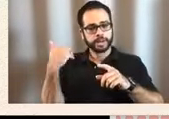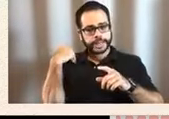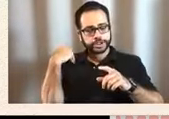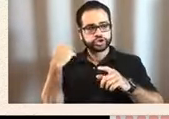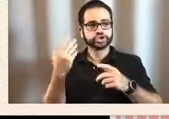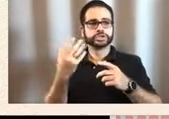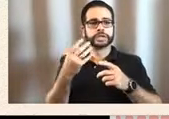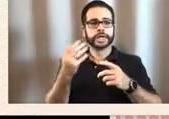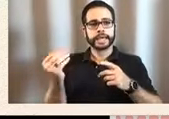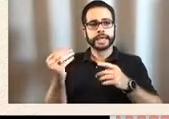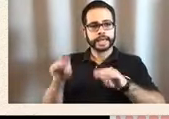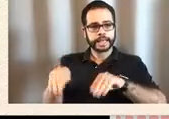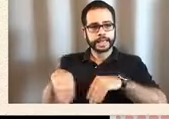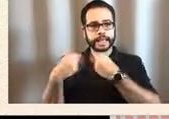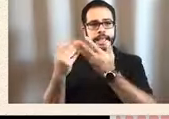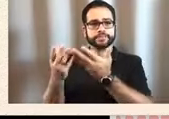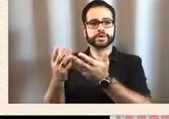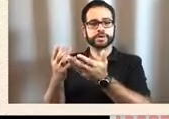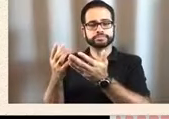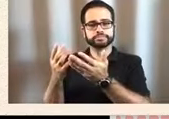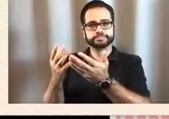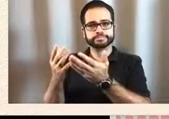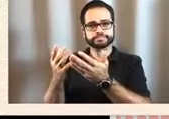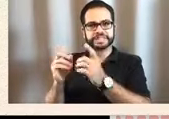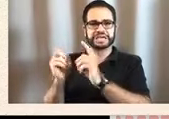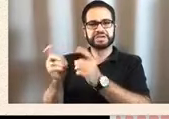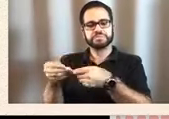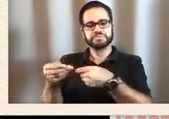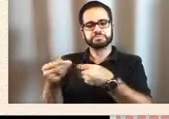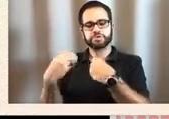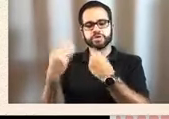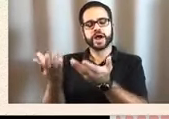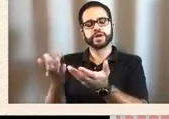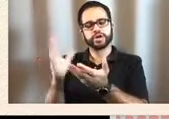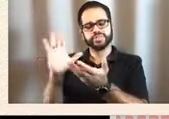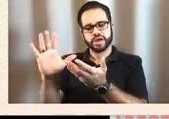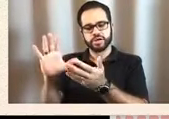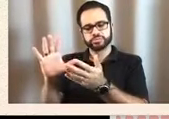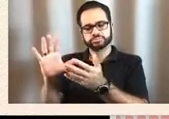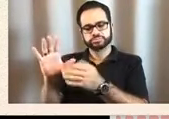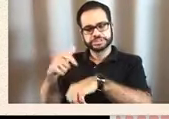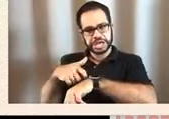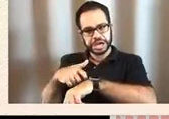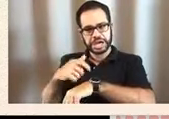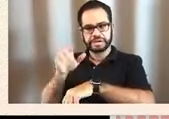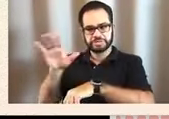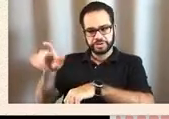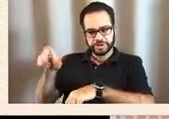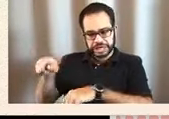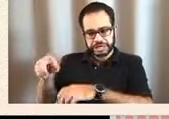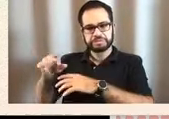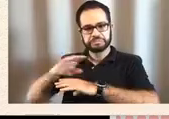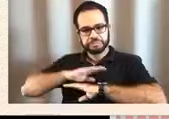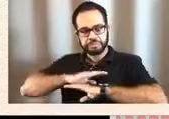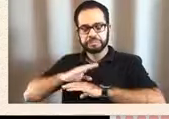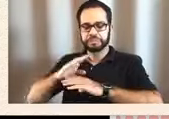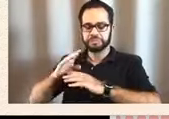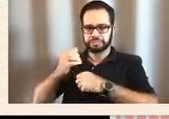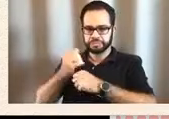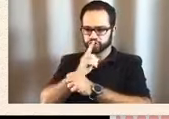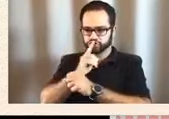the provider time for their family and their needs as well. So it's